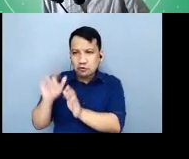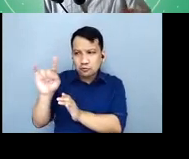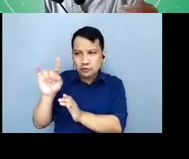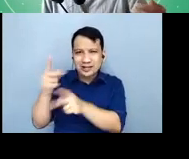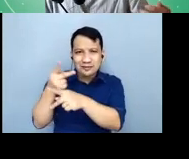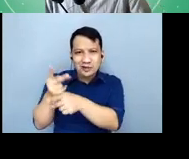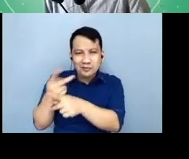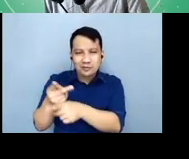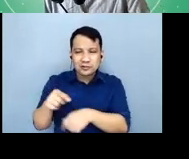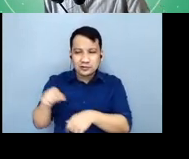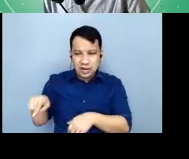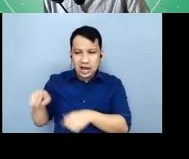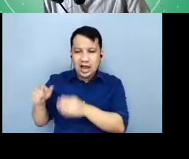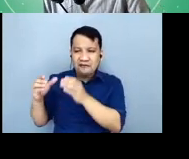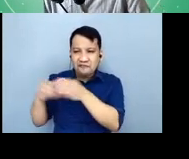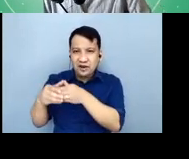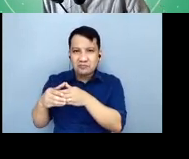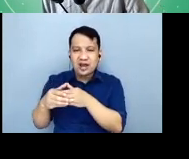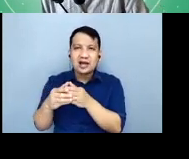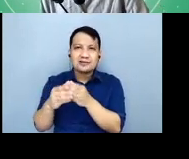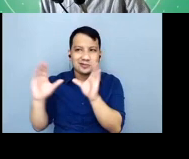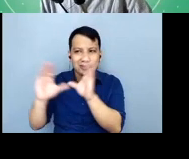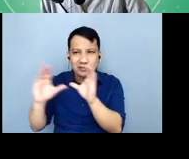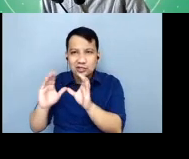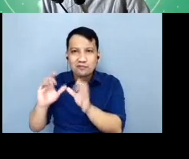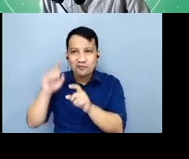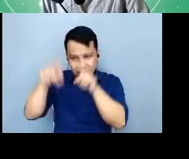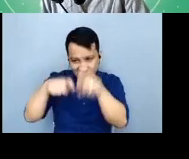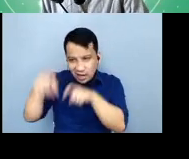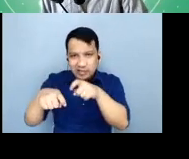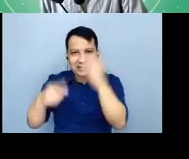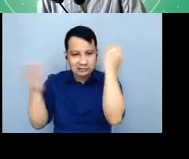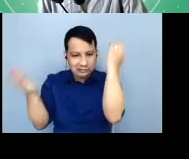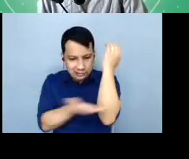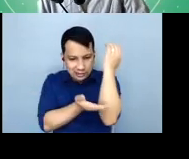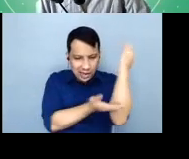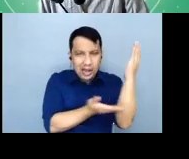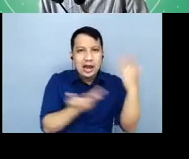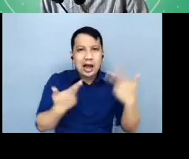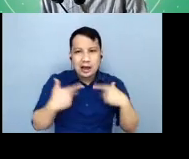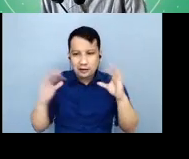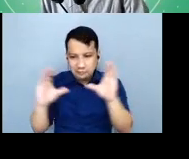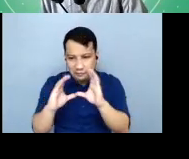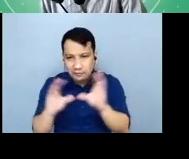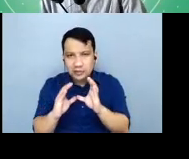have certification for mining, natural resources, logging. They have certification for